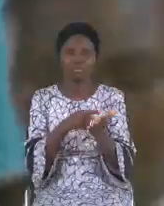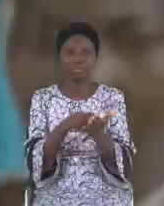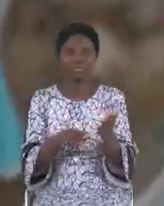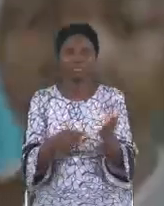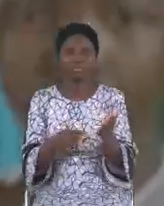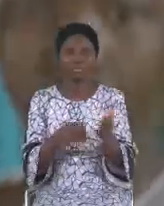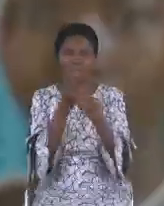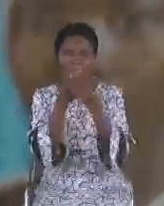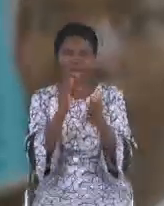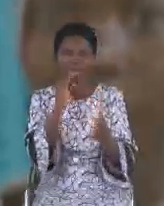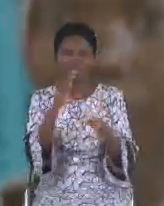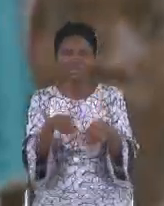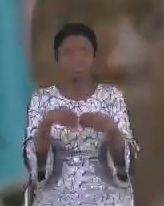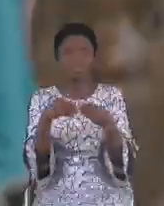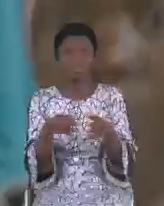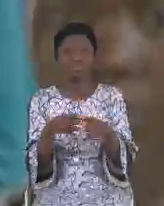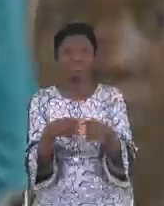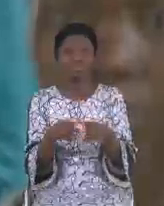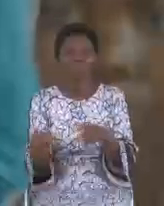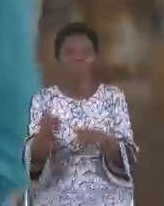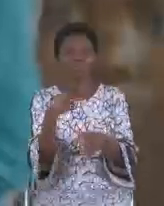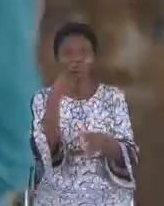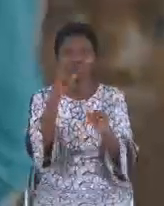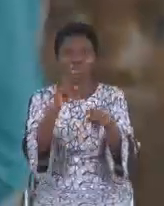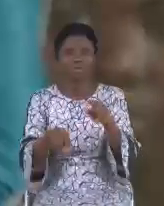Those who cannot write, help them to write.